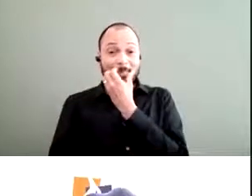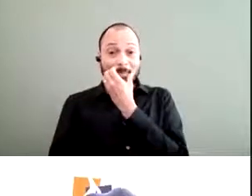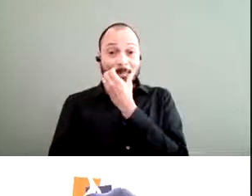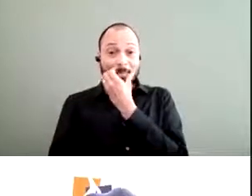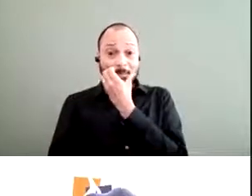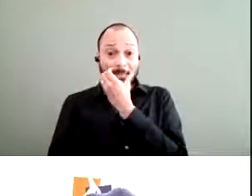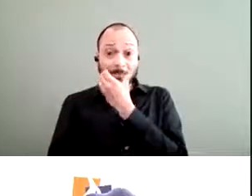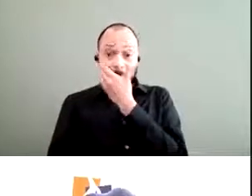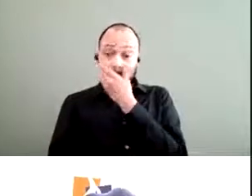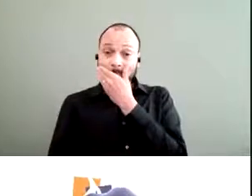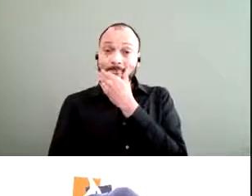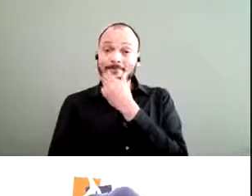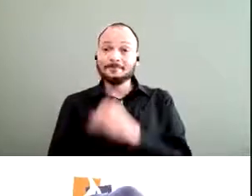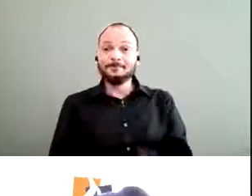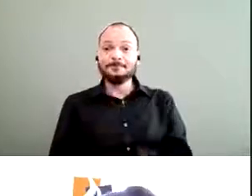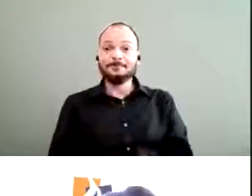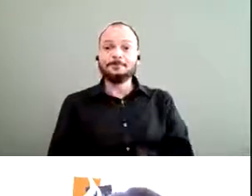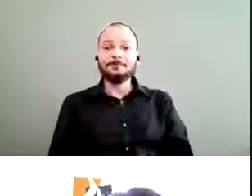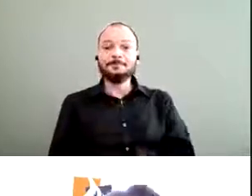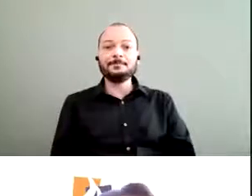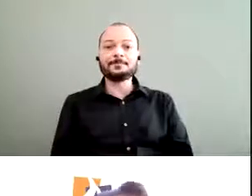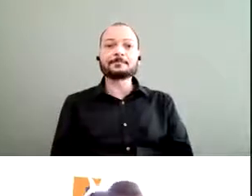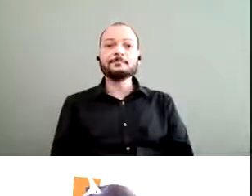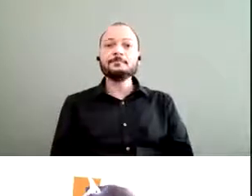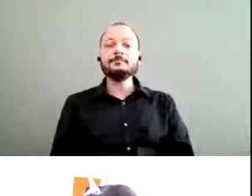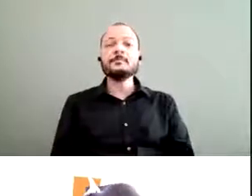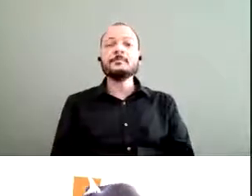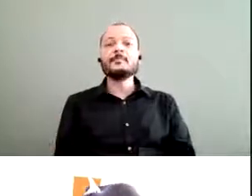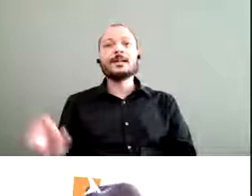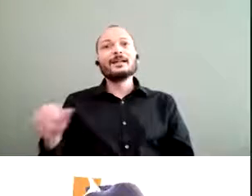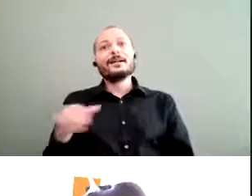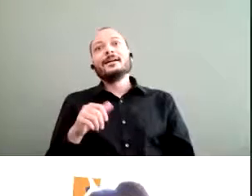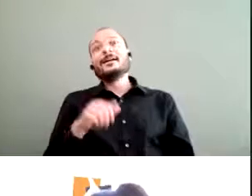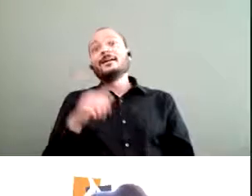and the other very great thing